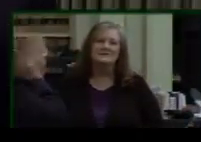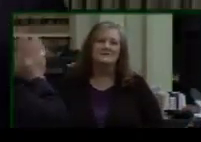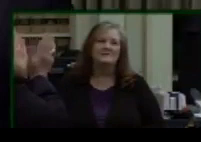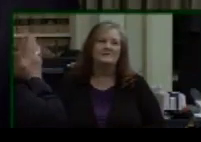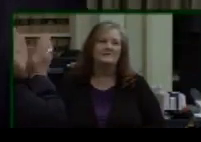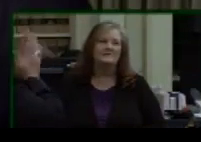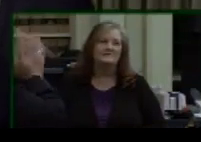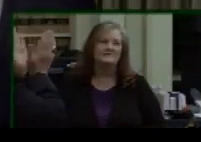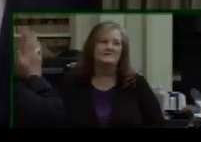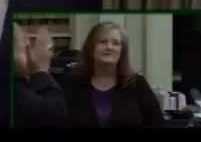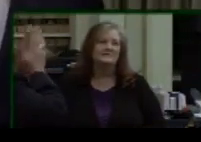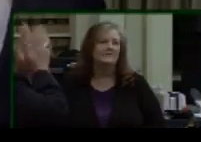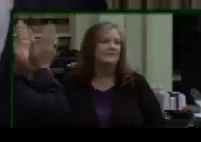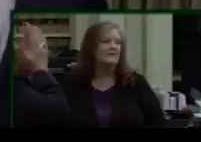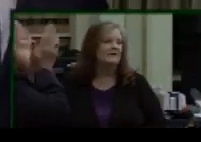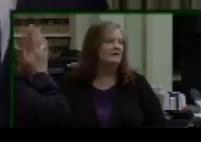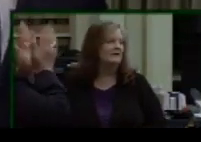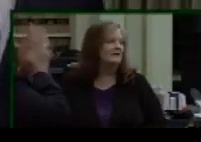Thank you.